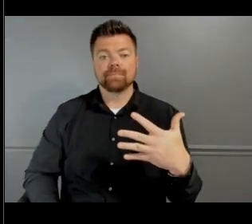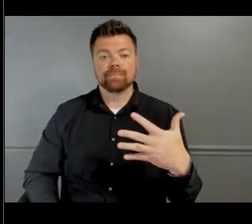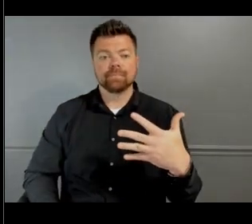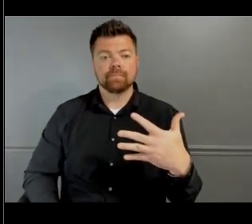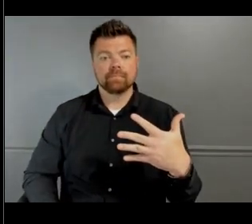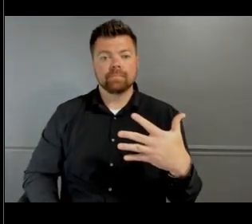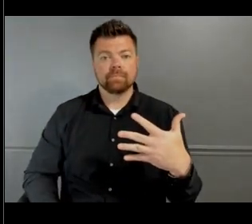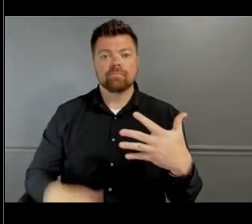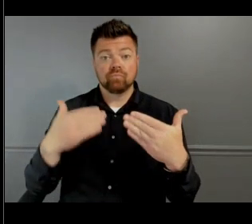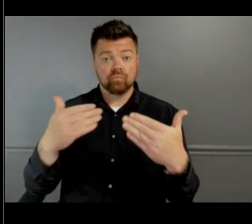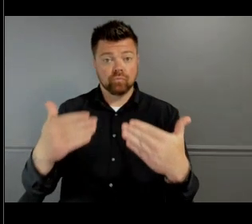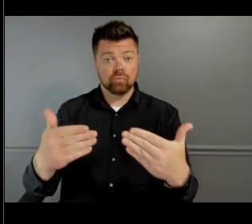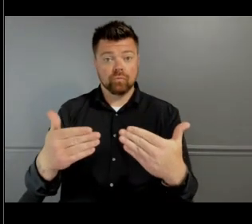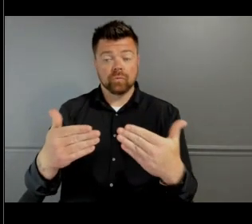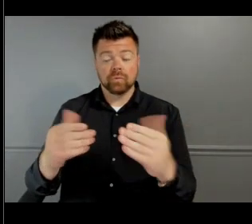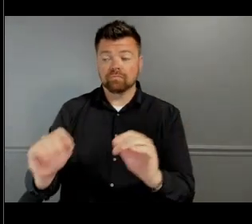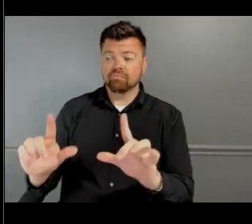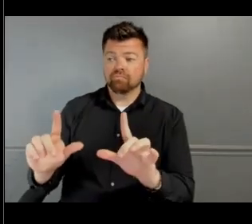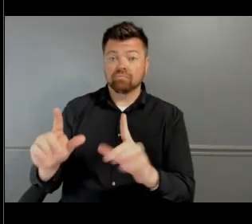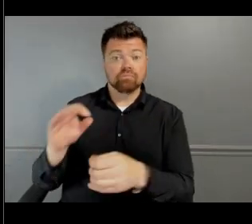So let's go ahead and launch this poll.